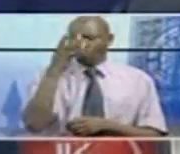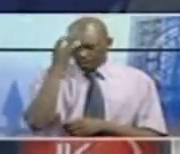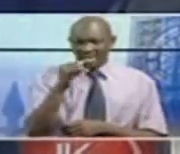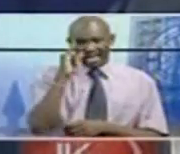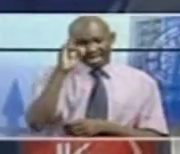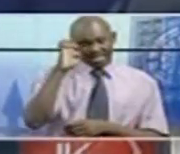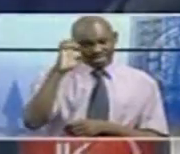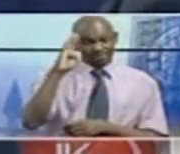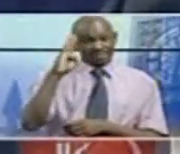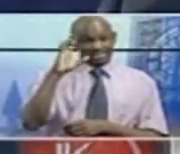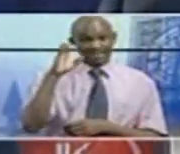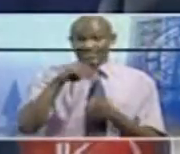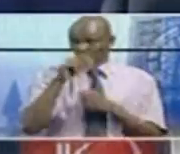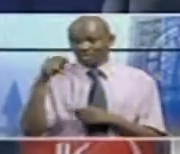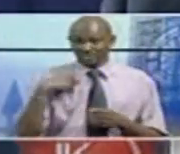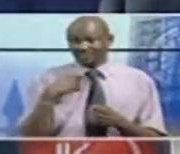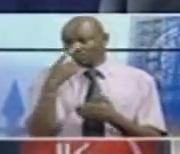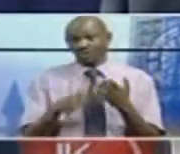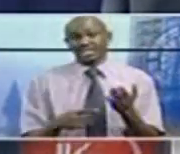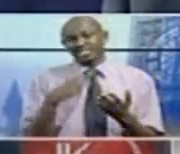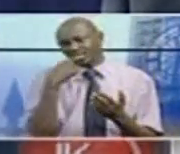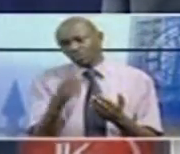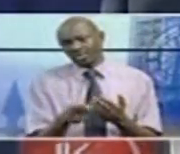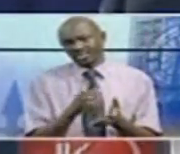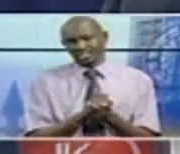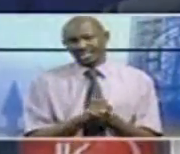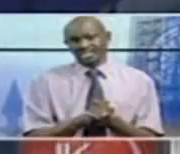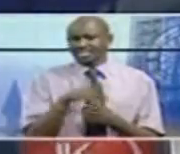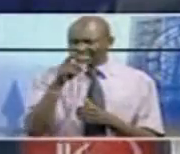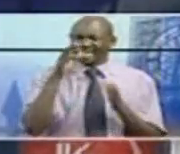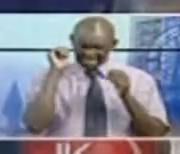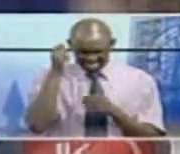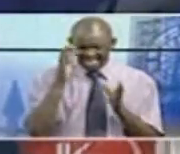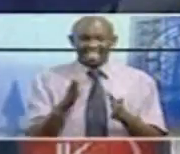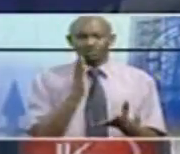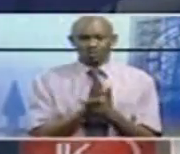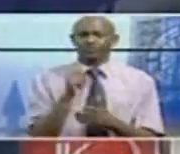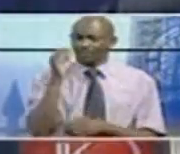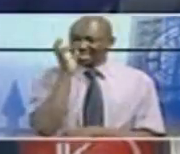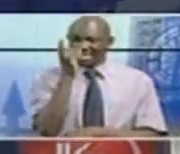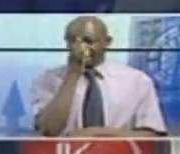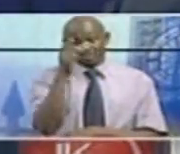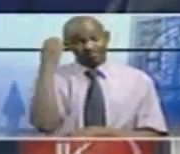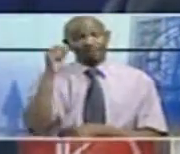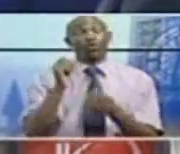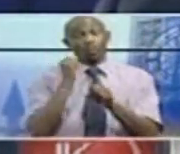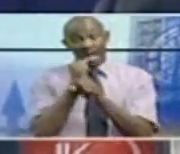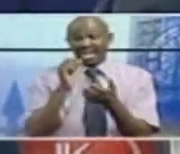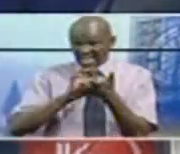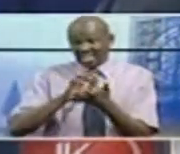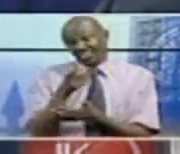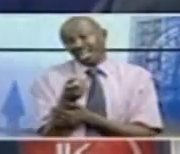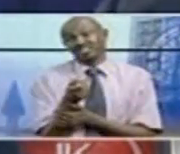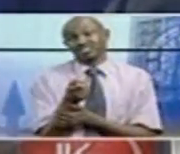go. Has told him why. I mean, this is just a patriotic Kenyan from Nyeri. He was a clerk. He said it